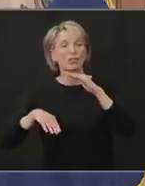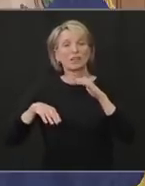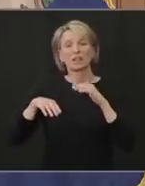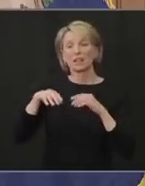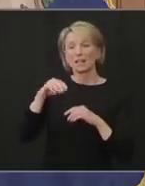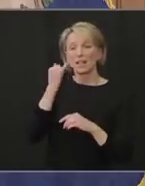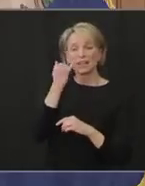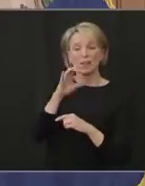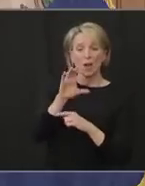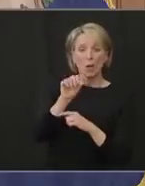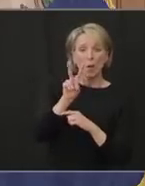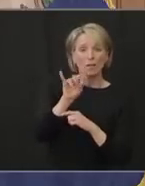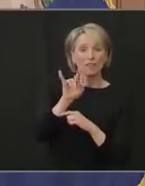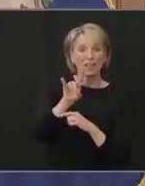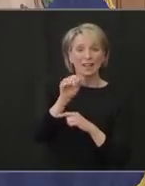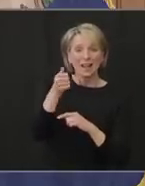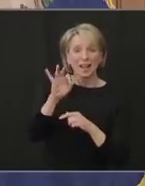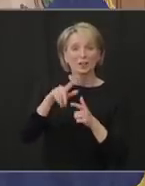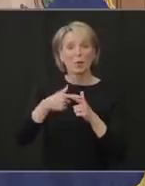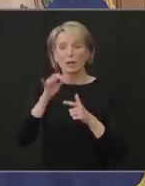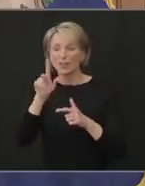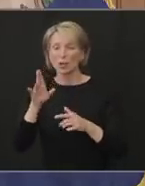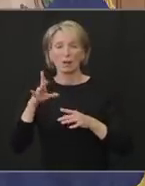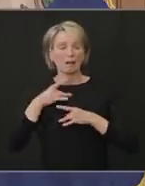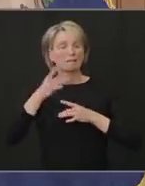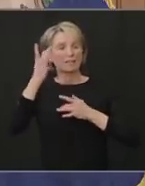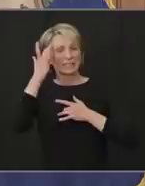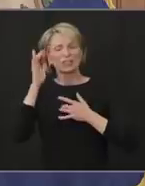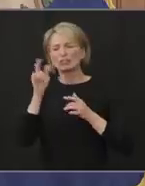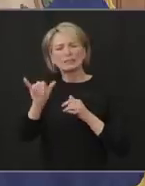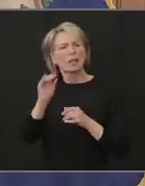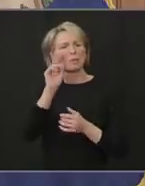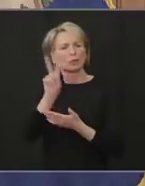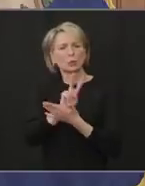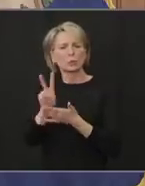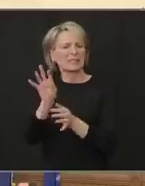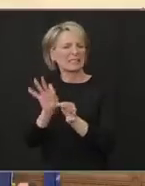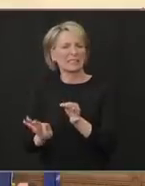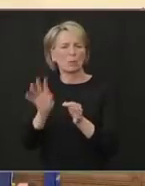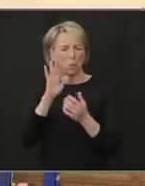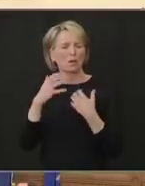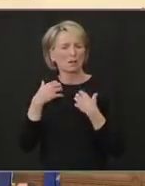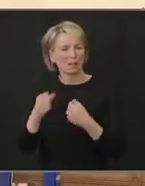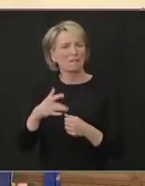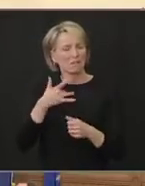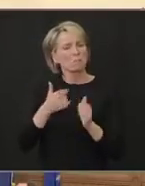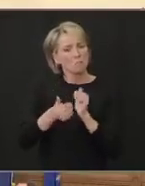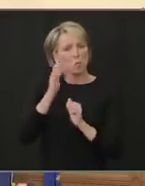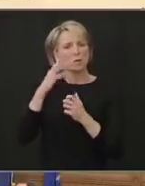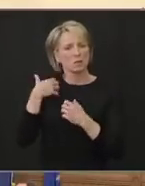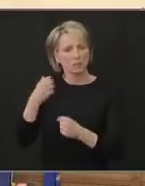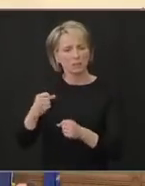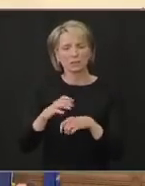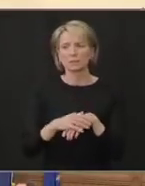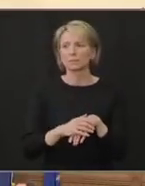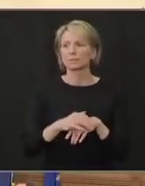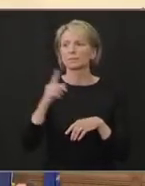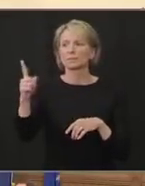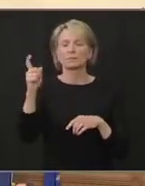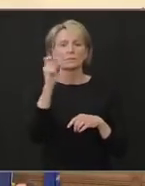COVID or otherwise, just stay home for 2 weeks. It's the same remedy. Did you say the number of positive